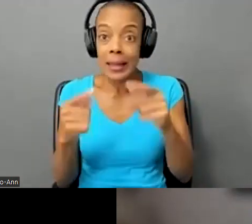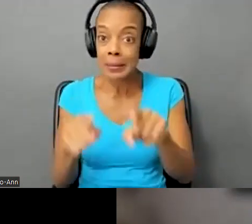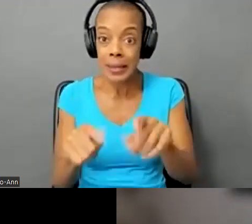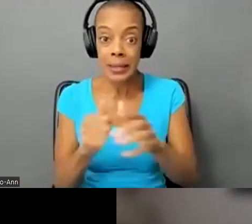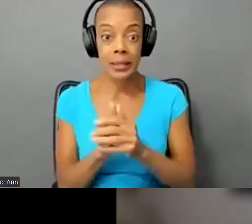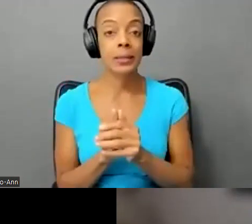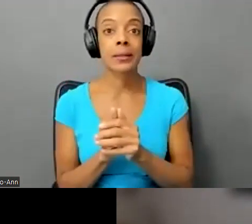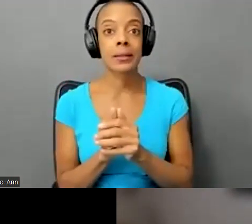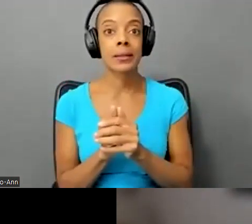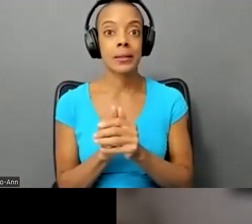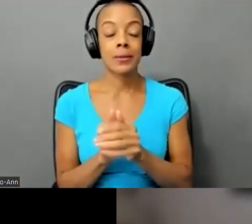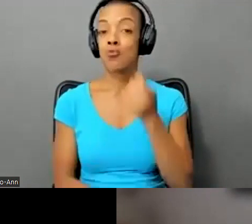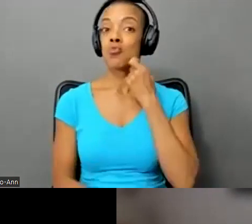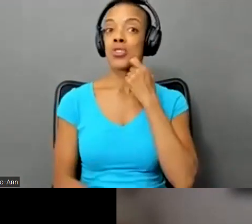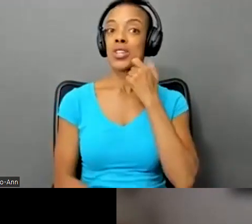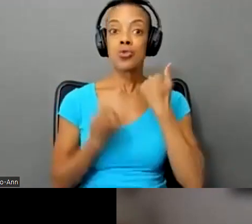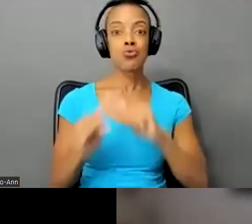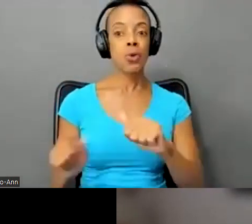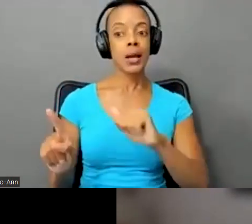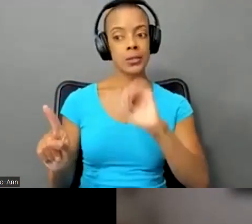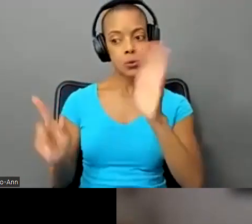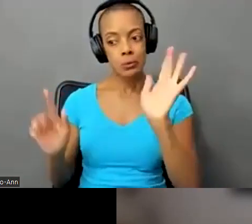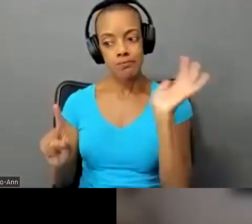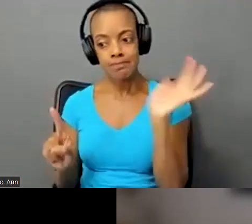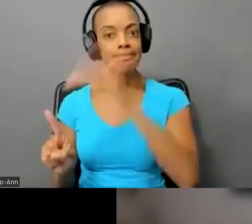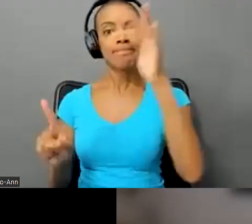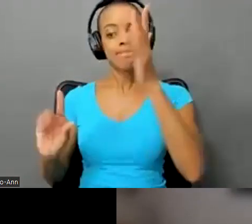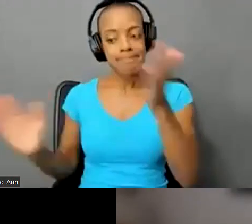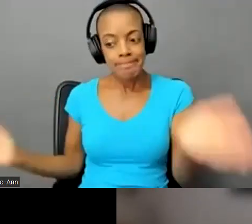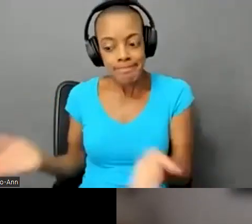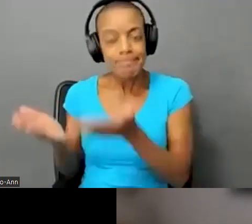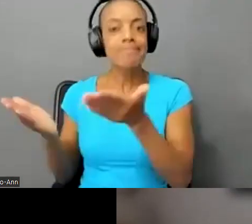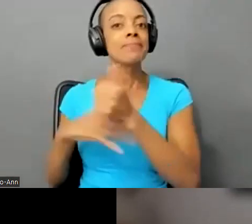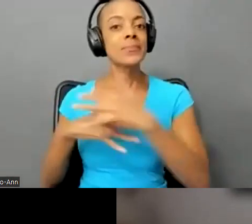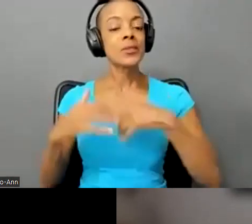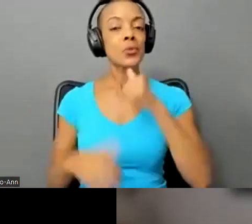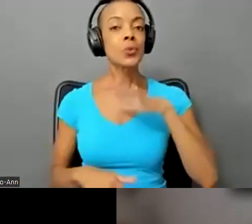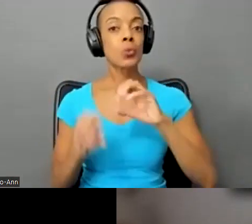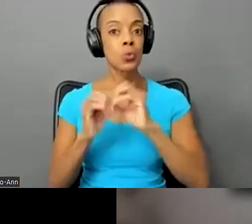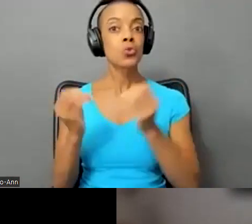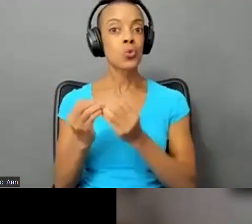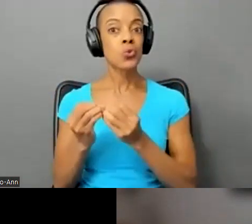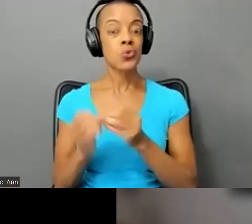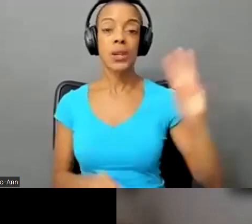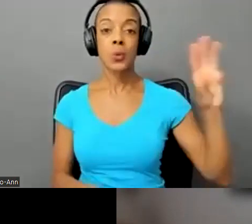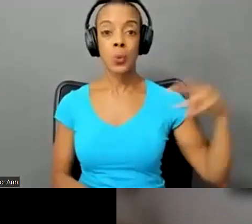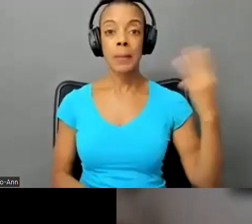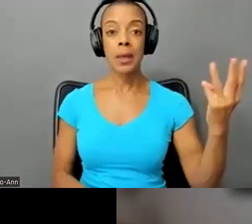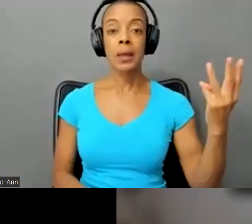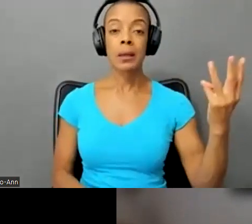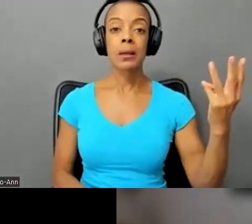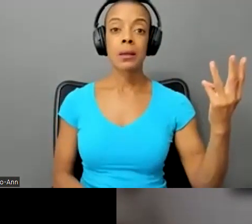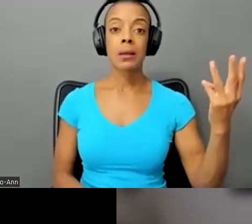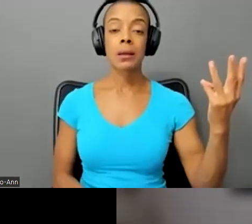to amplify some of the Indigenous women's organizations that were in Winnipeg, talking